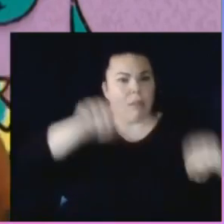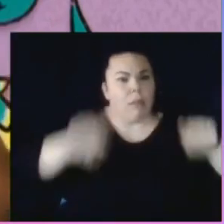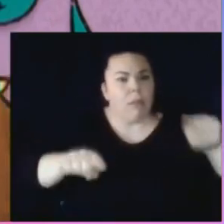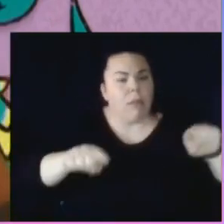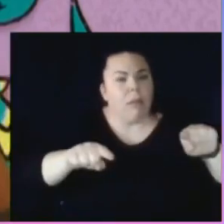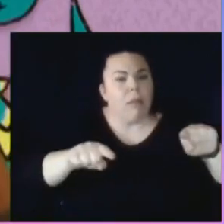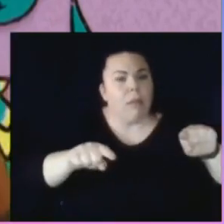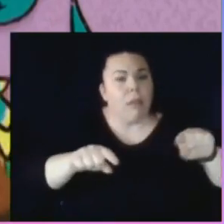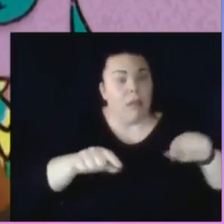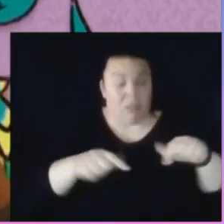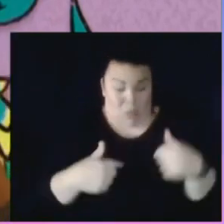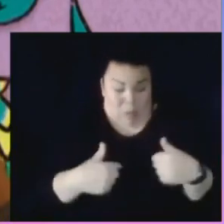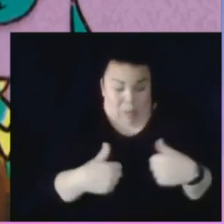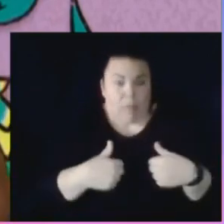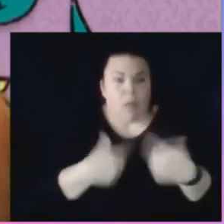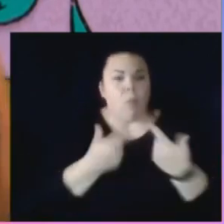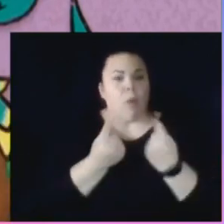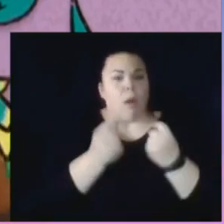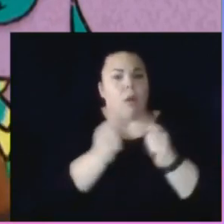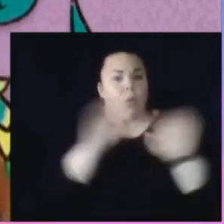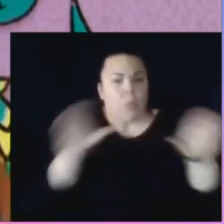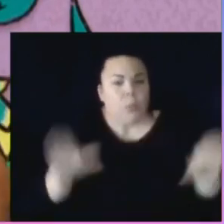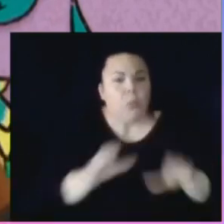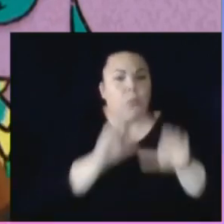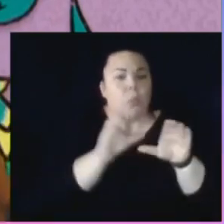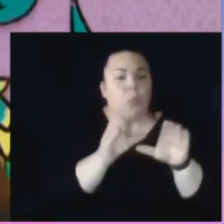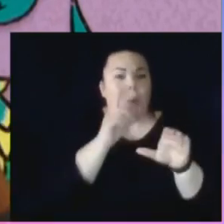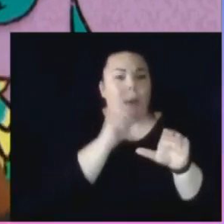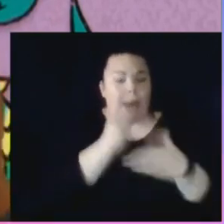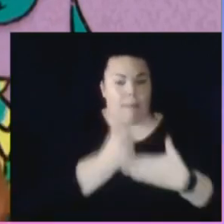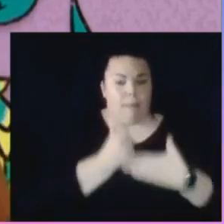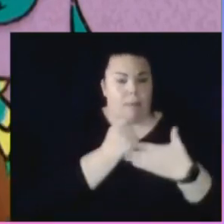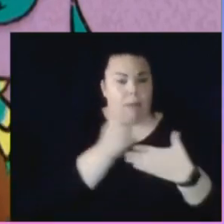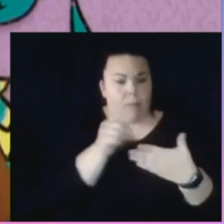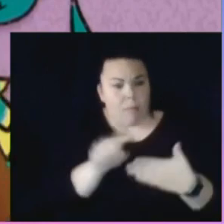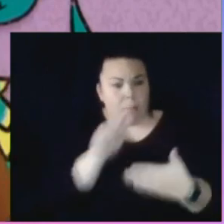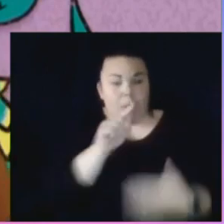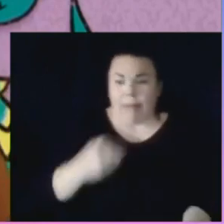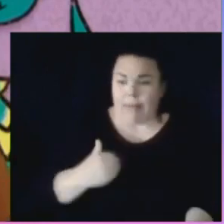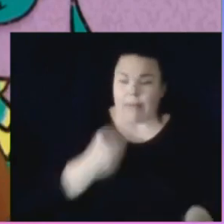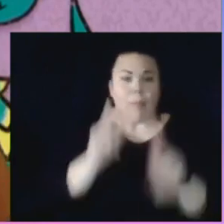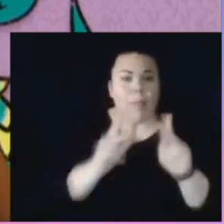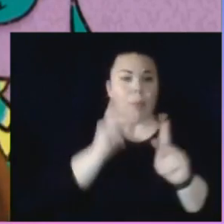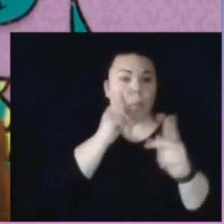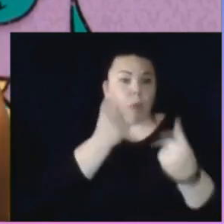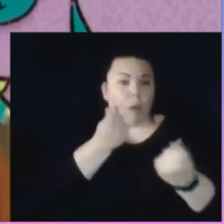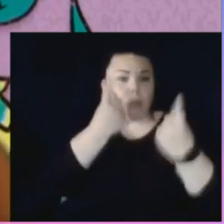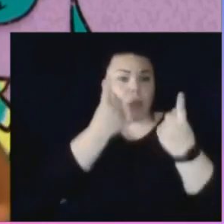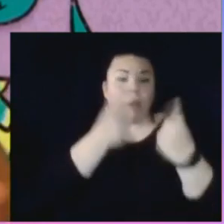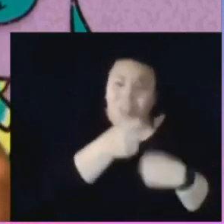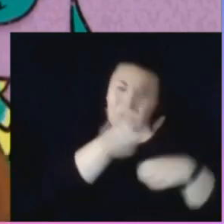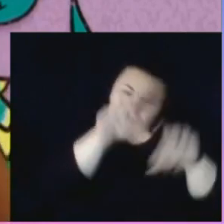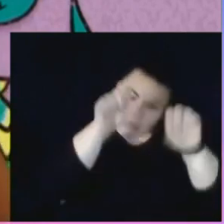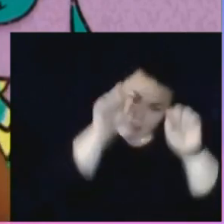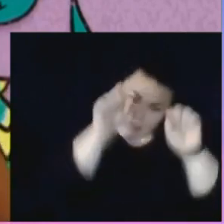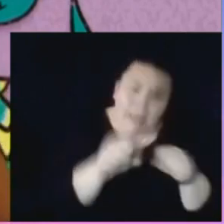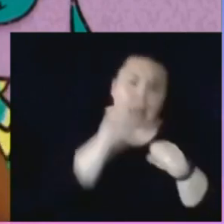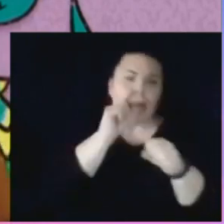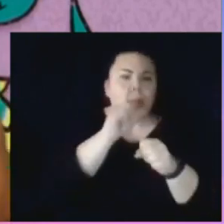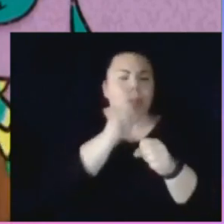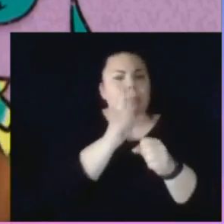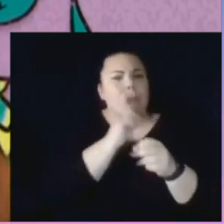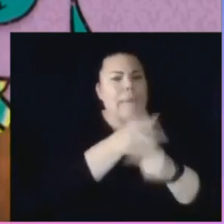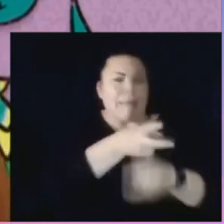trying to do with my art practice and what I'm trying to get young people to realize is, like, you're allowed to be difficult and you're allowed to be complicated. You're allowed